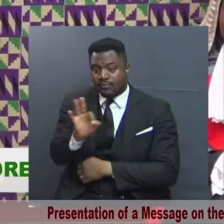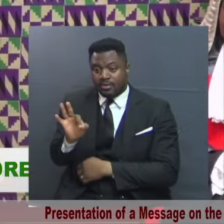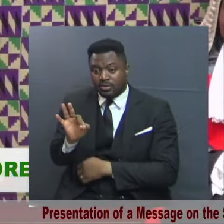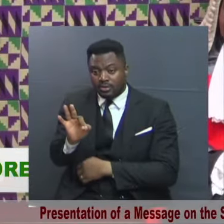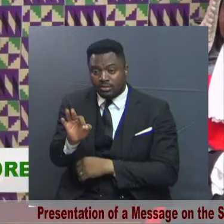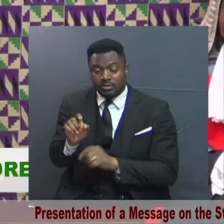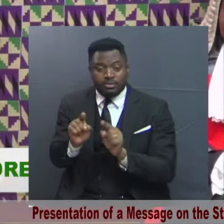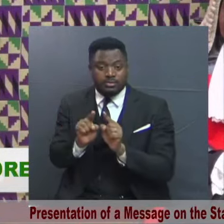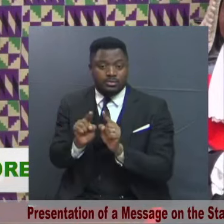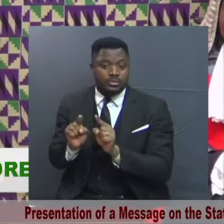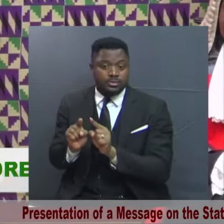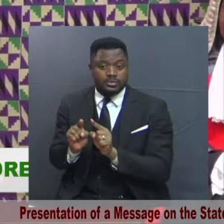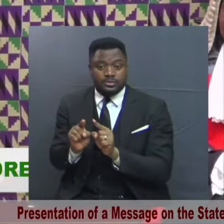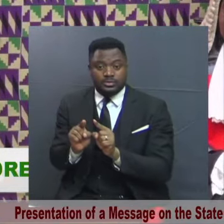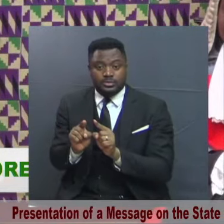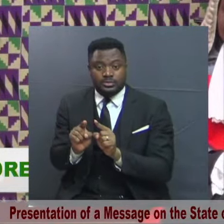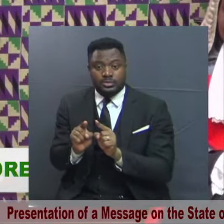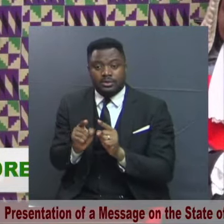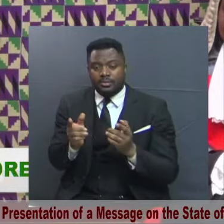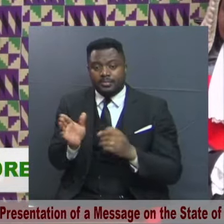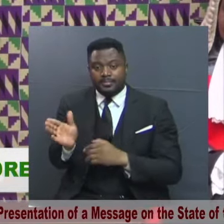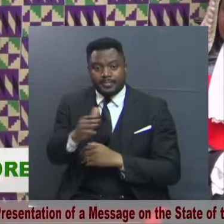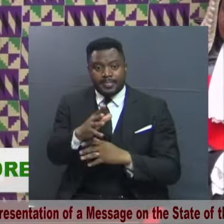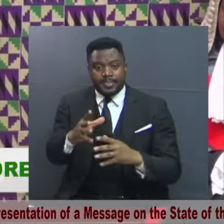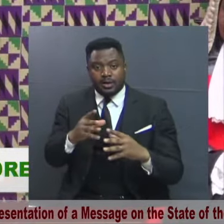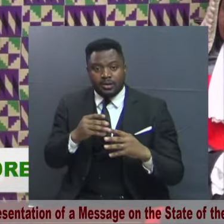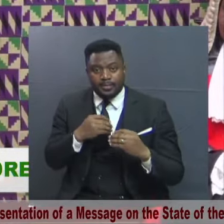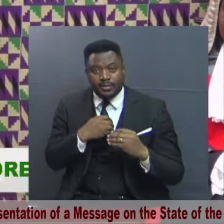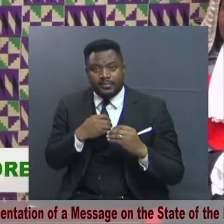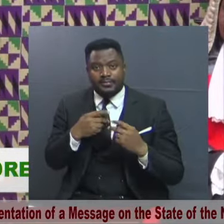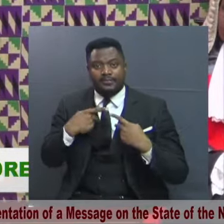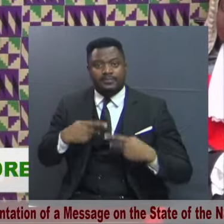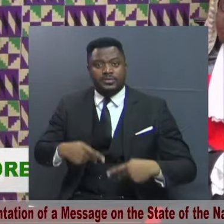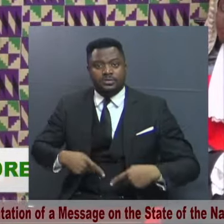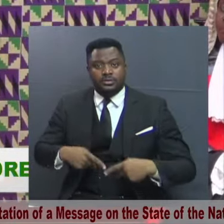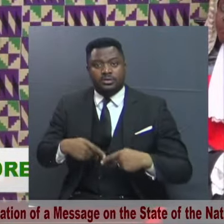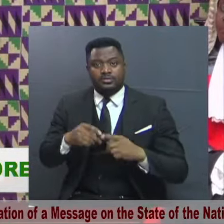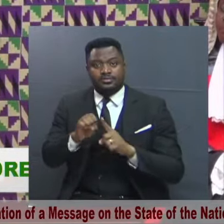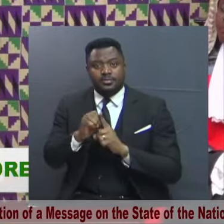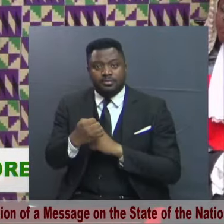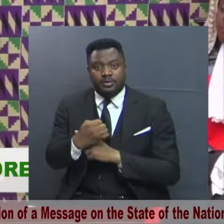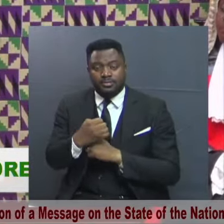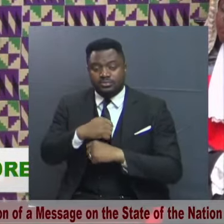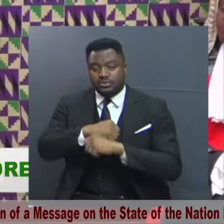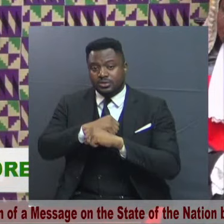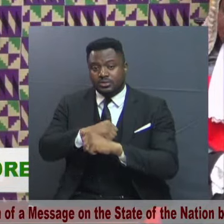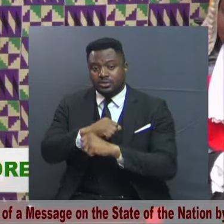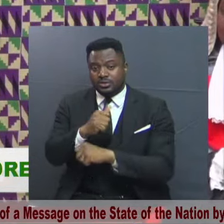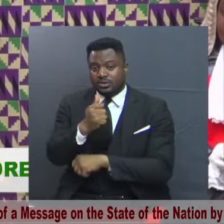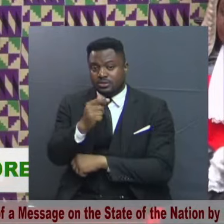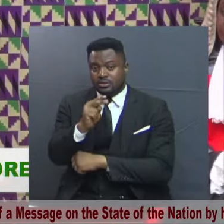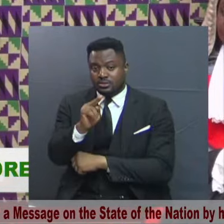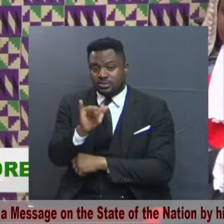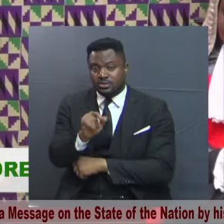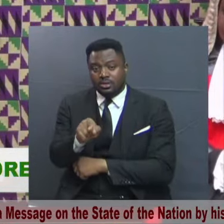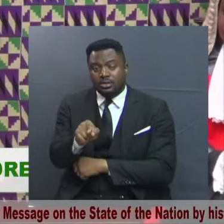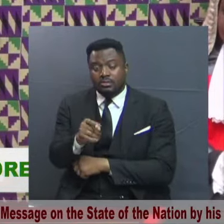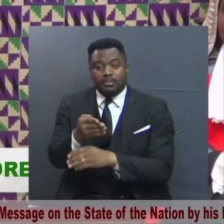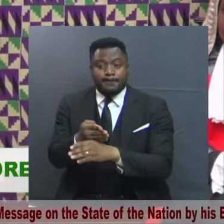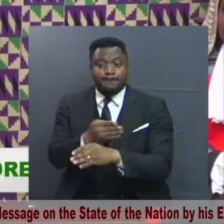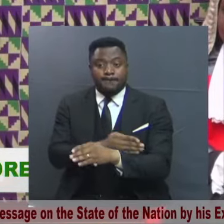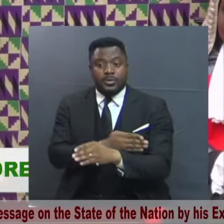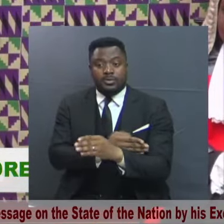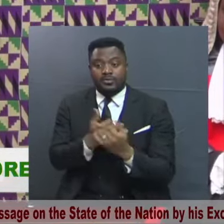as well the accommodation and physical environment generally of the security agencies are being